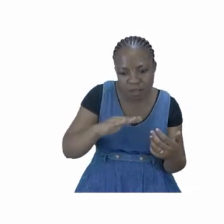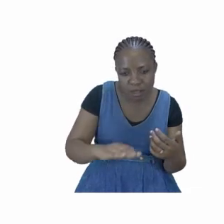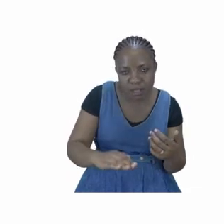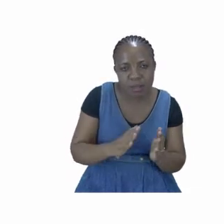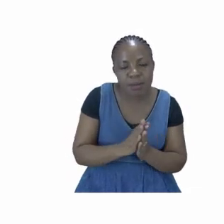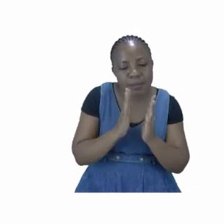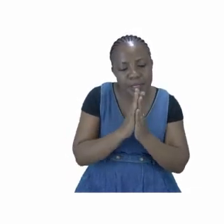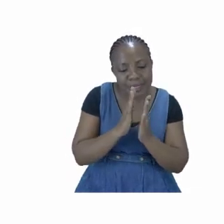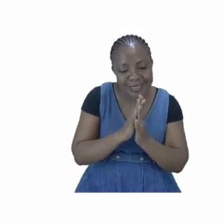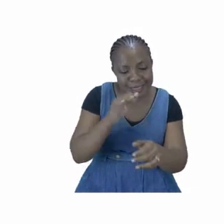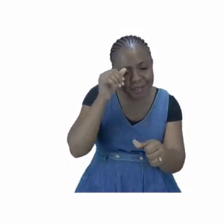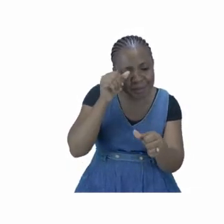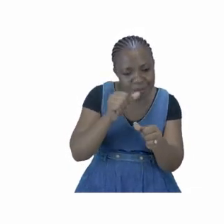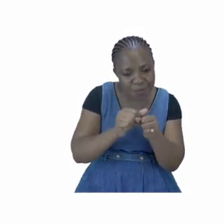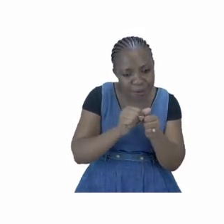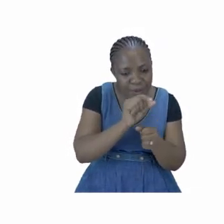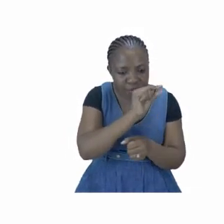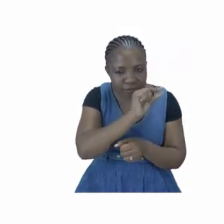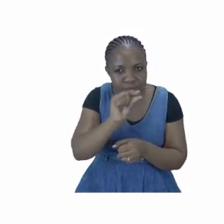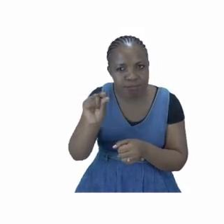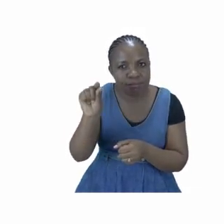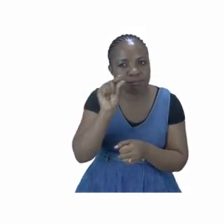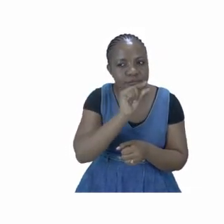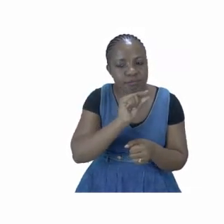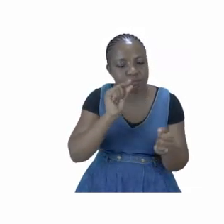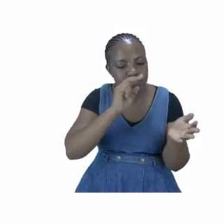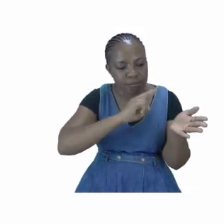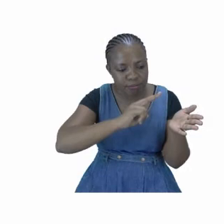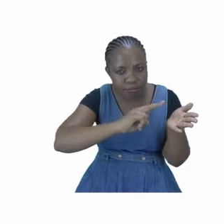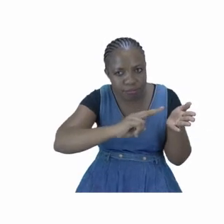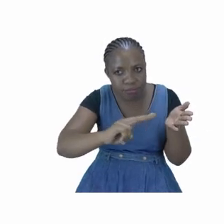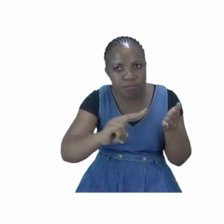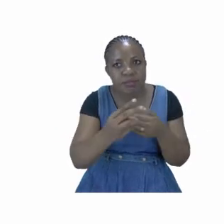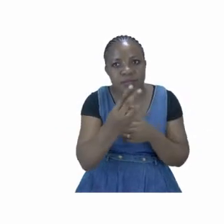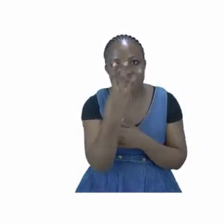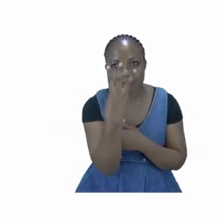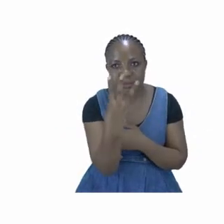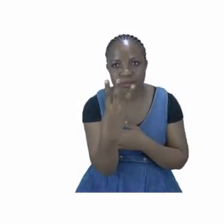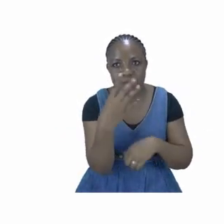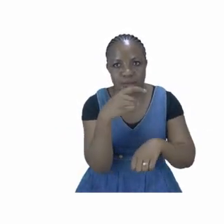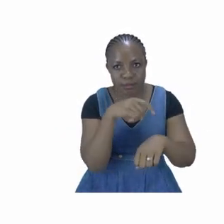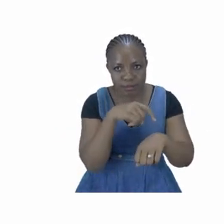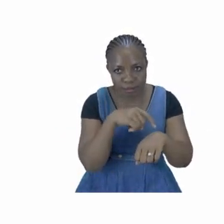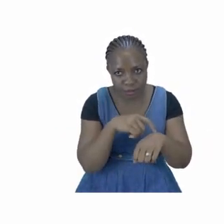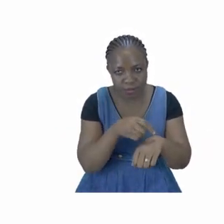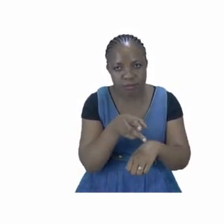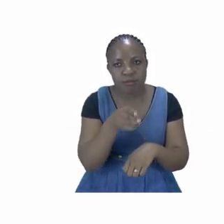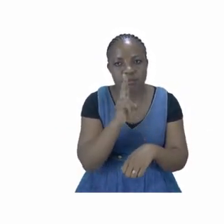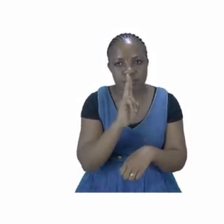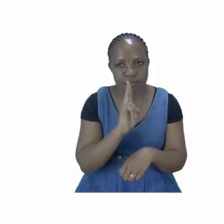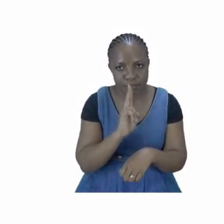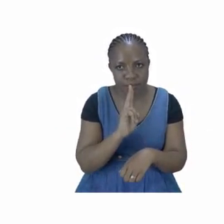sentence 3 times before you answer, and make sure by trying